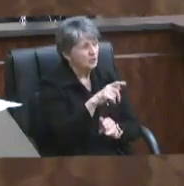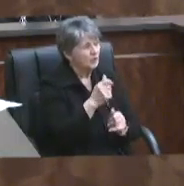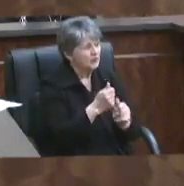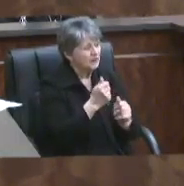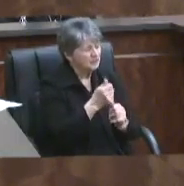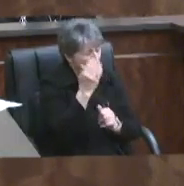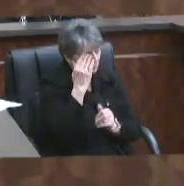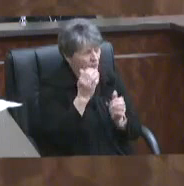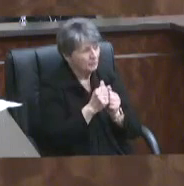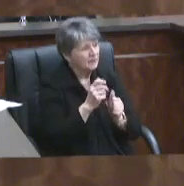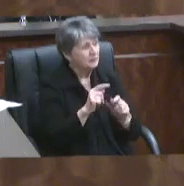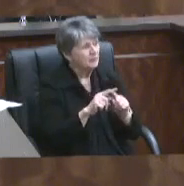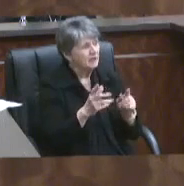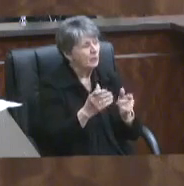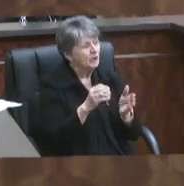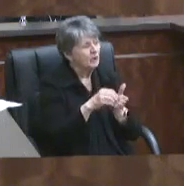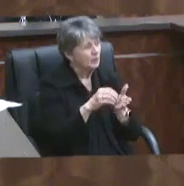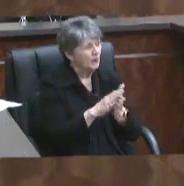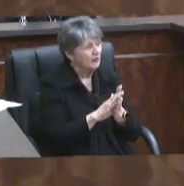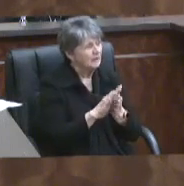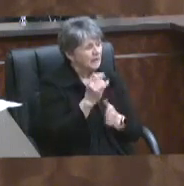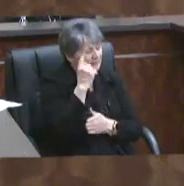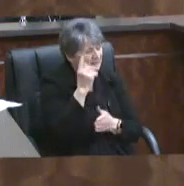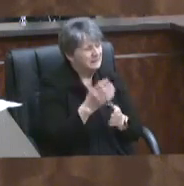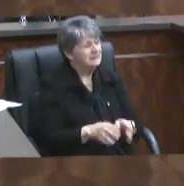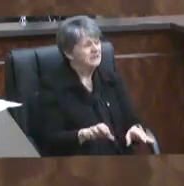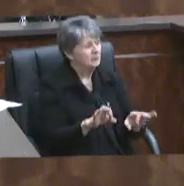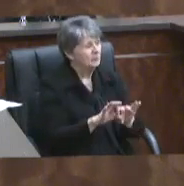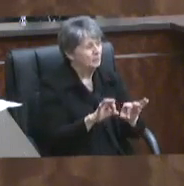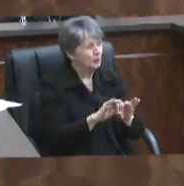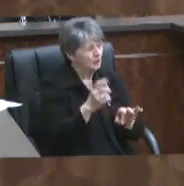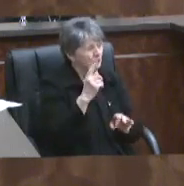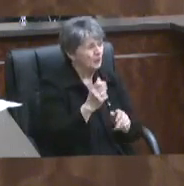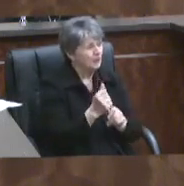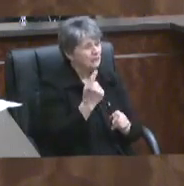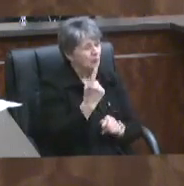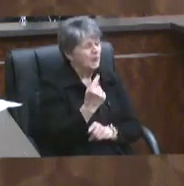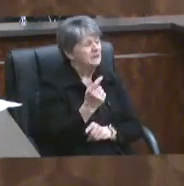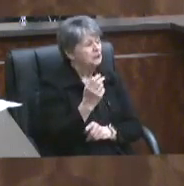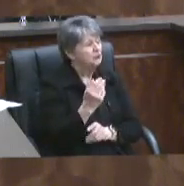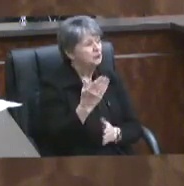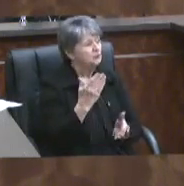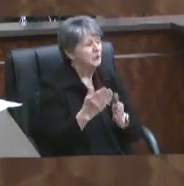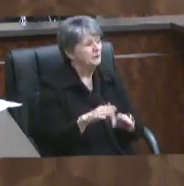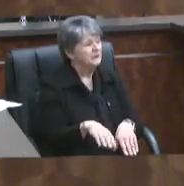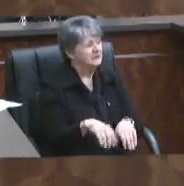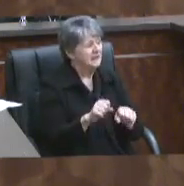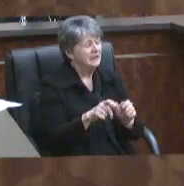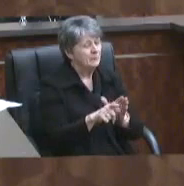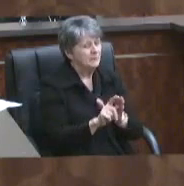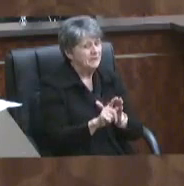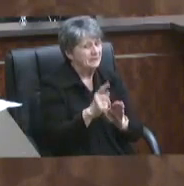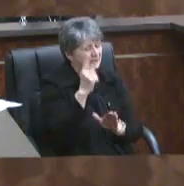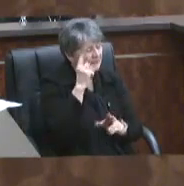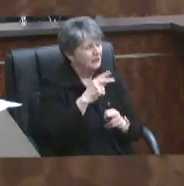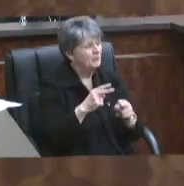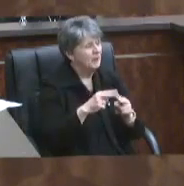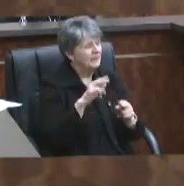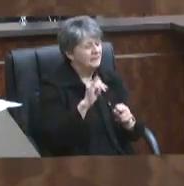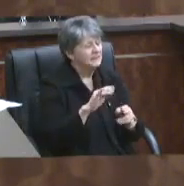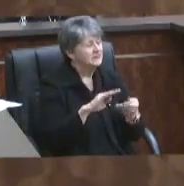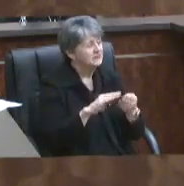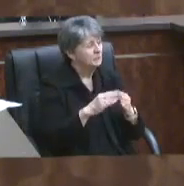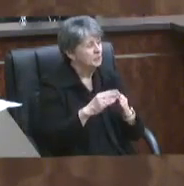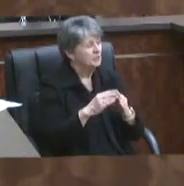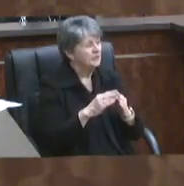record. I think it's important for everyone to maybe take a moment and think about this community without